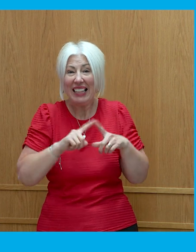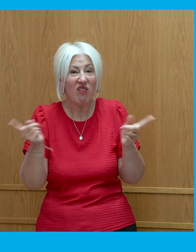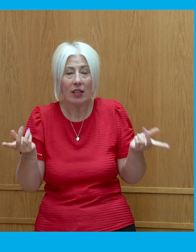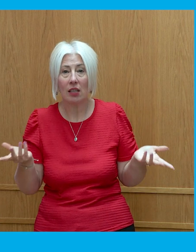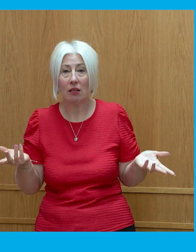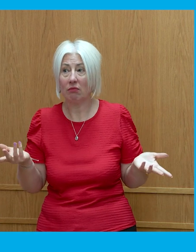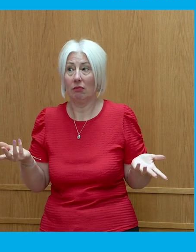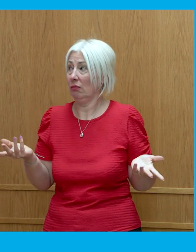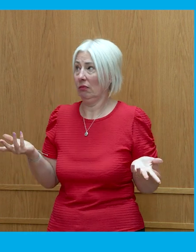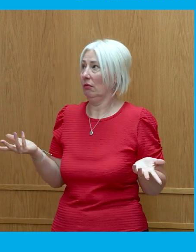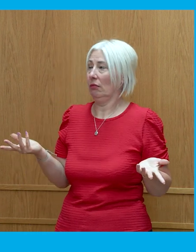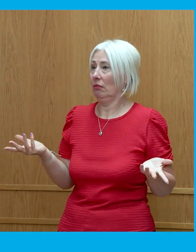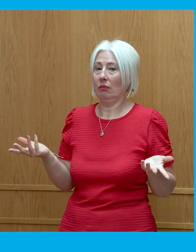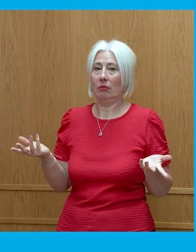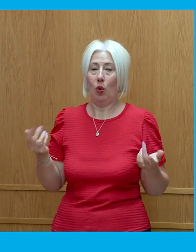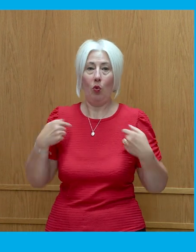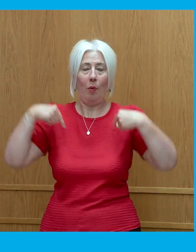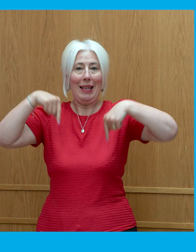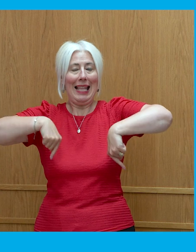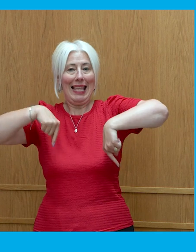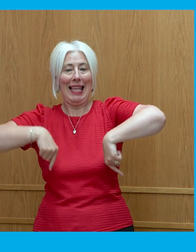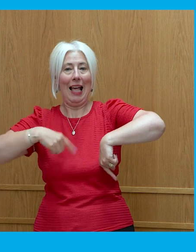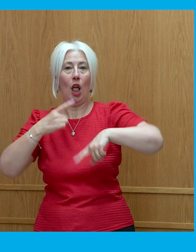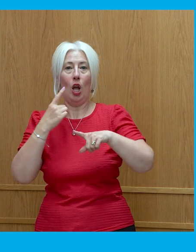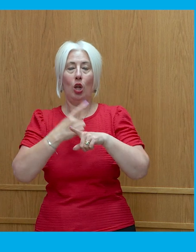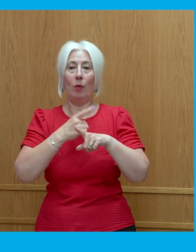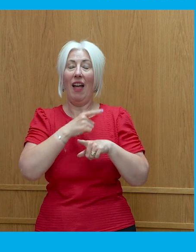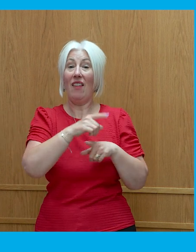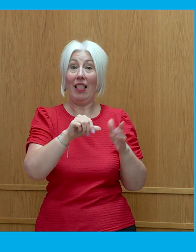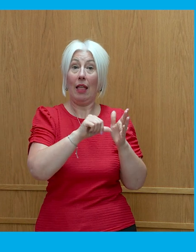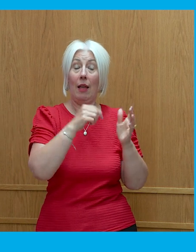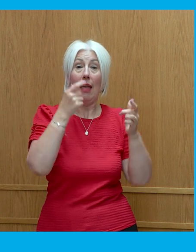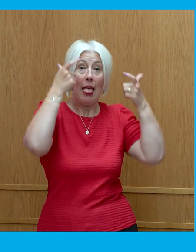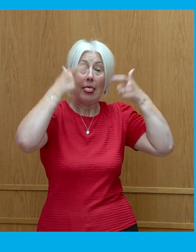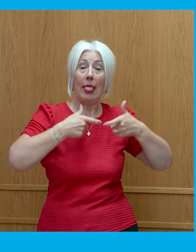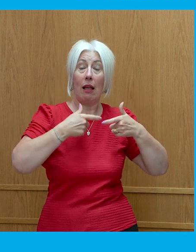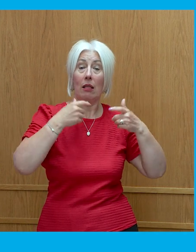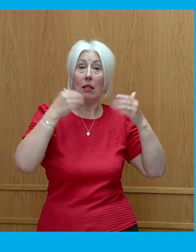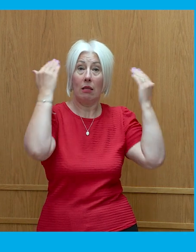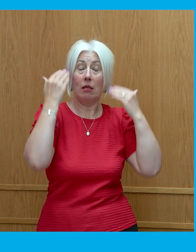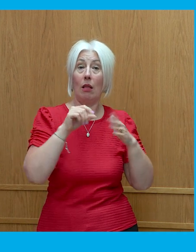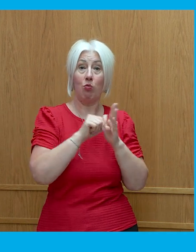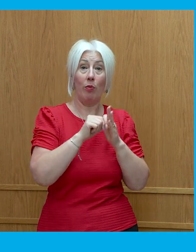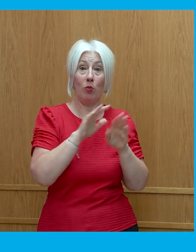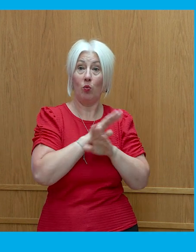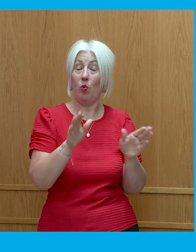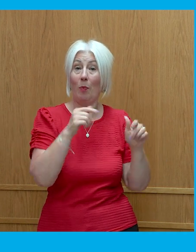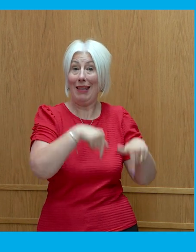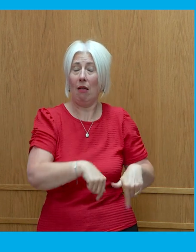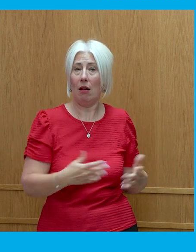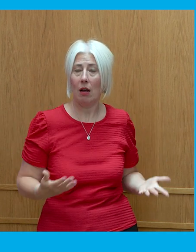We wouldn't even be here talking about Donald Trump if he hadn't had the legal problems. I've said this on TV a million times. Like,